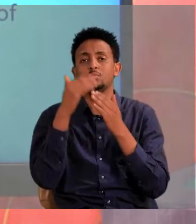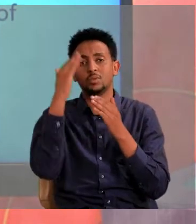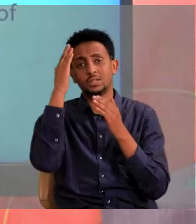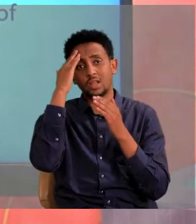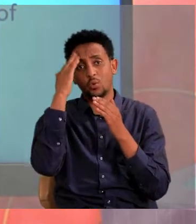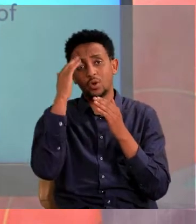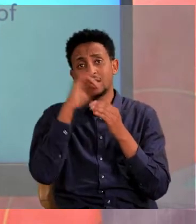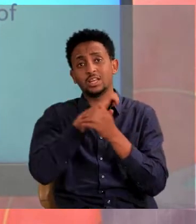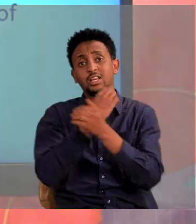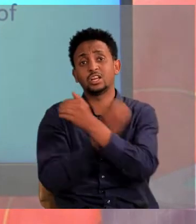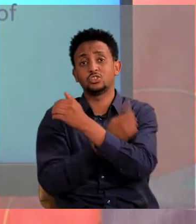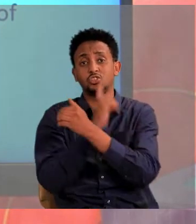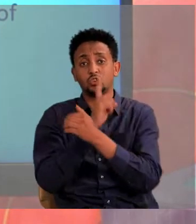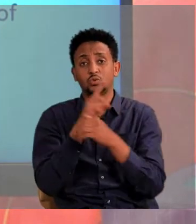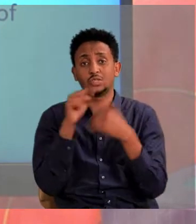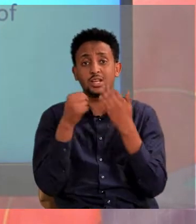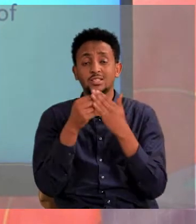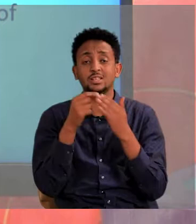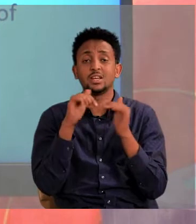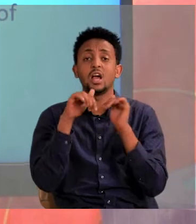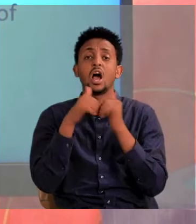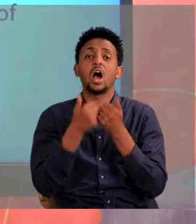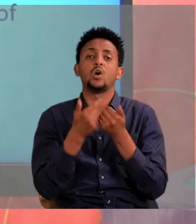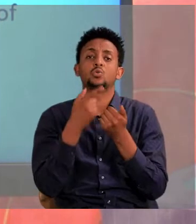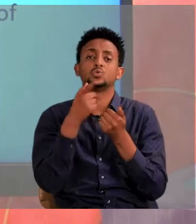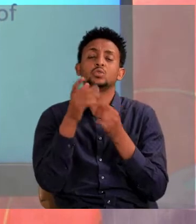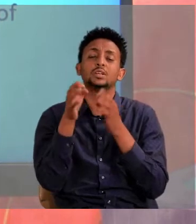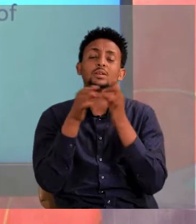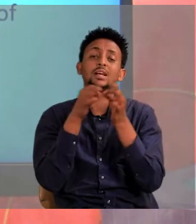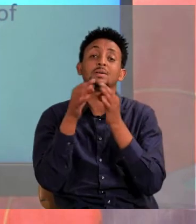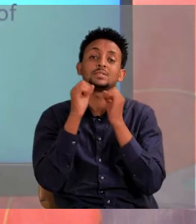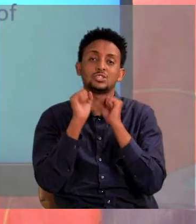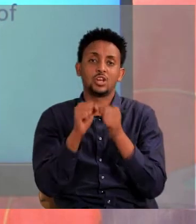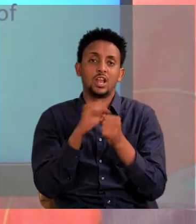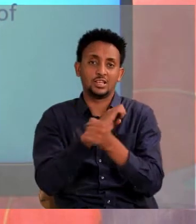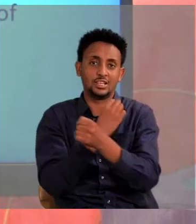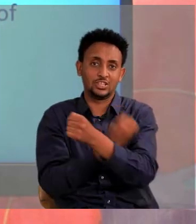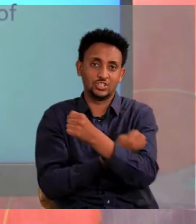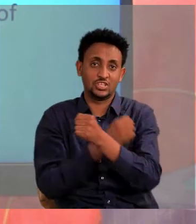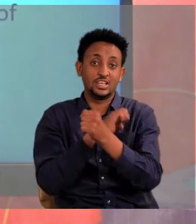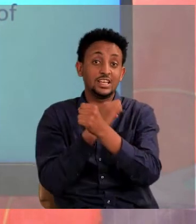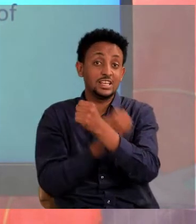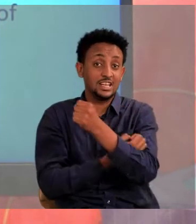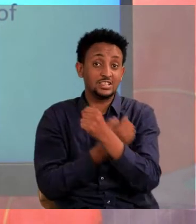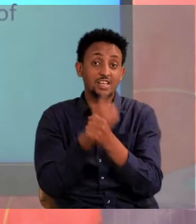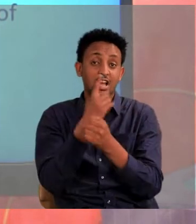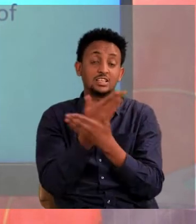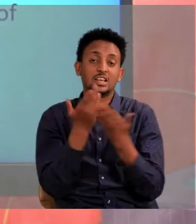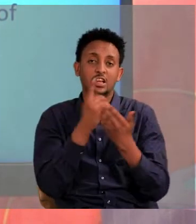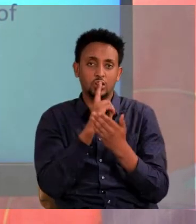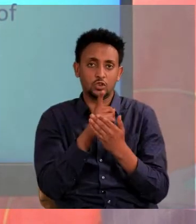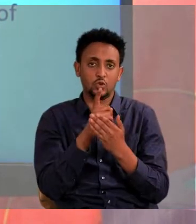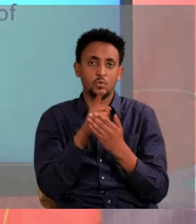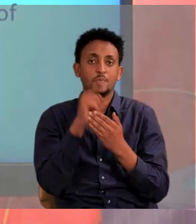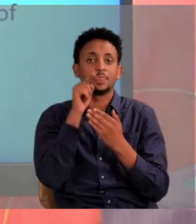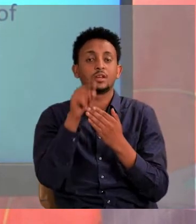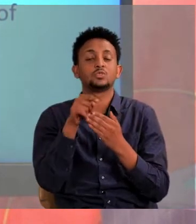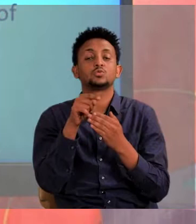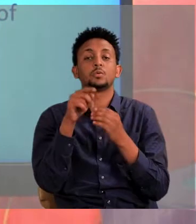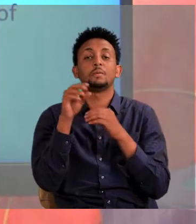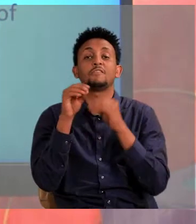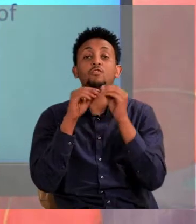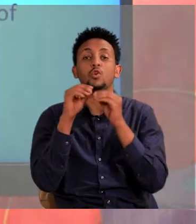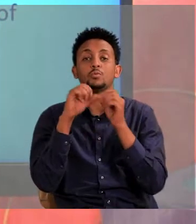with energy. And how do we describe energy? Well, energy is something which enables us to